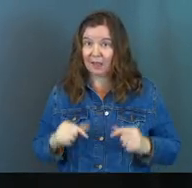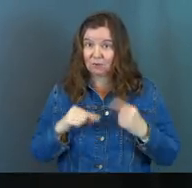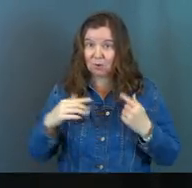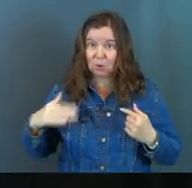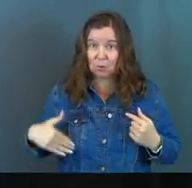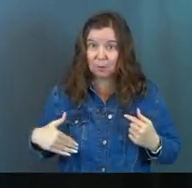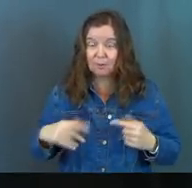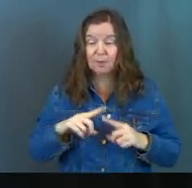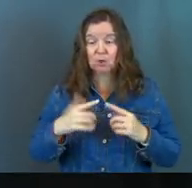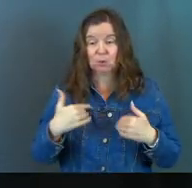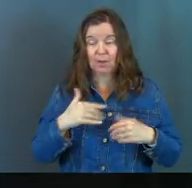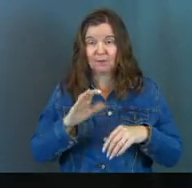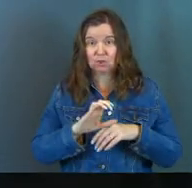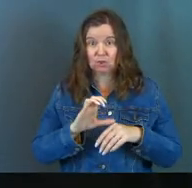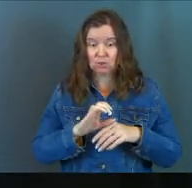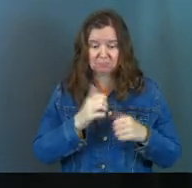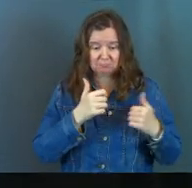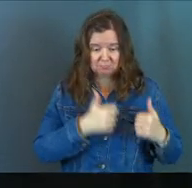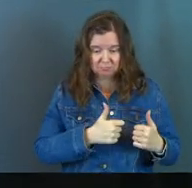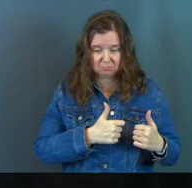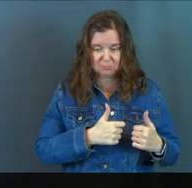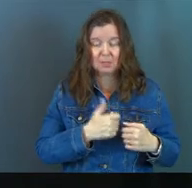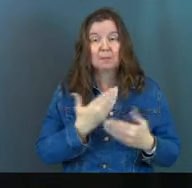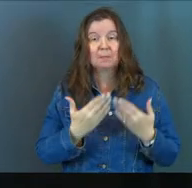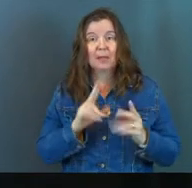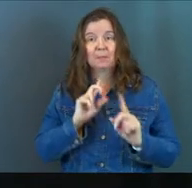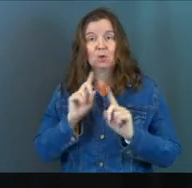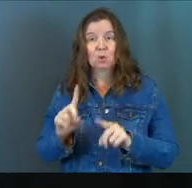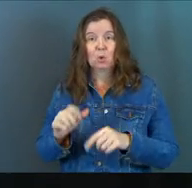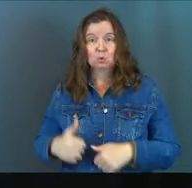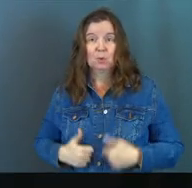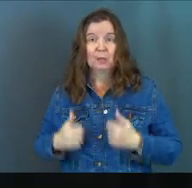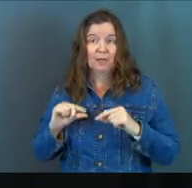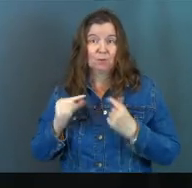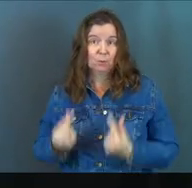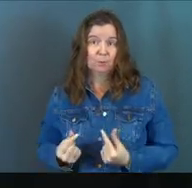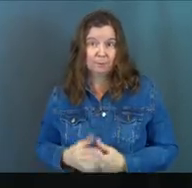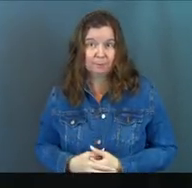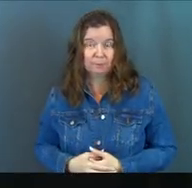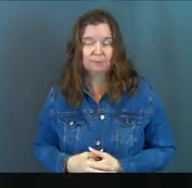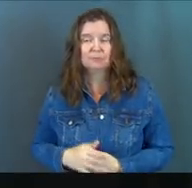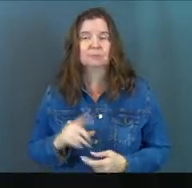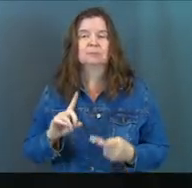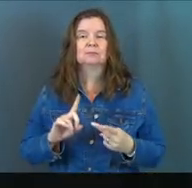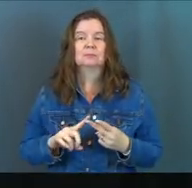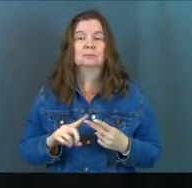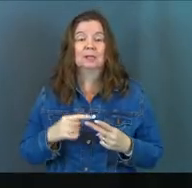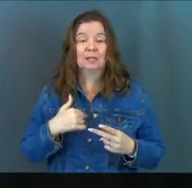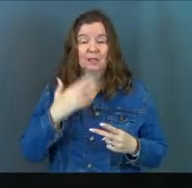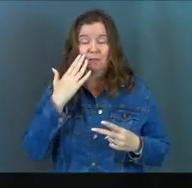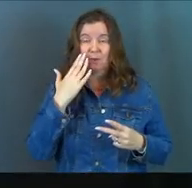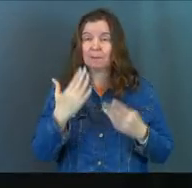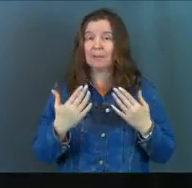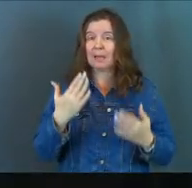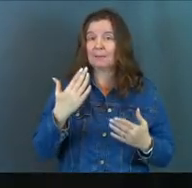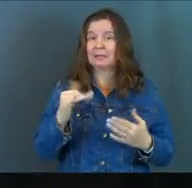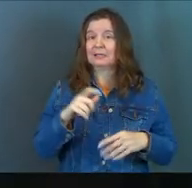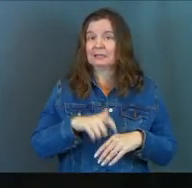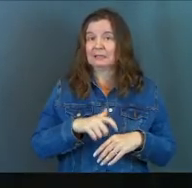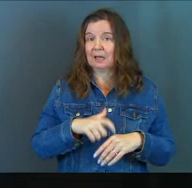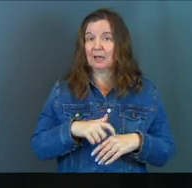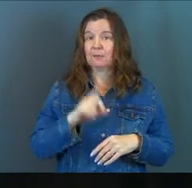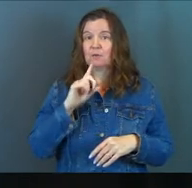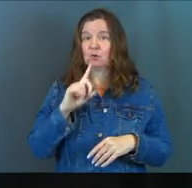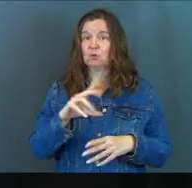group, but you've got church down, maybe go to a life group. If you've got church down, maybe it's